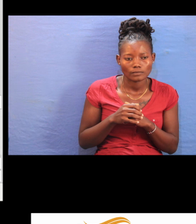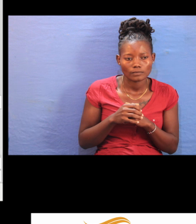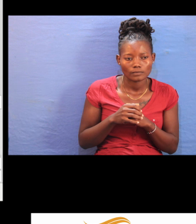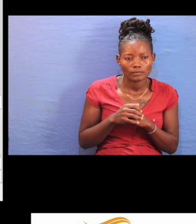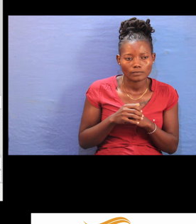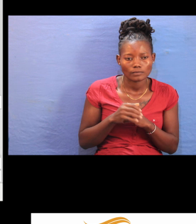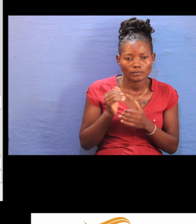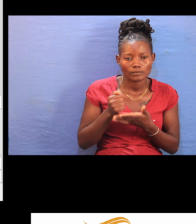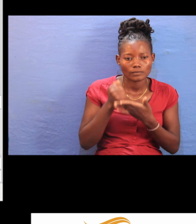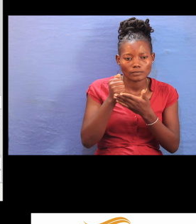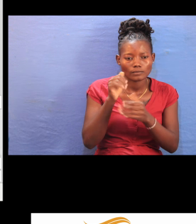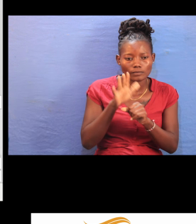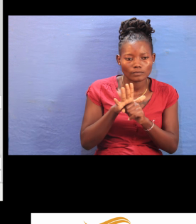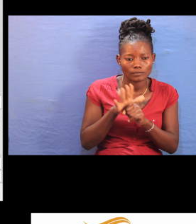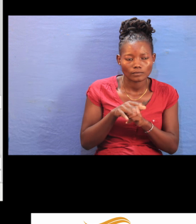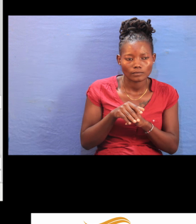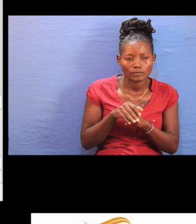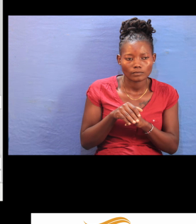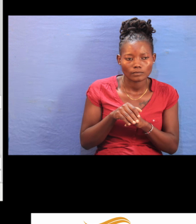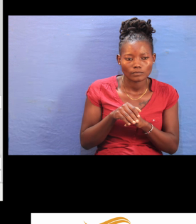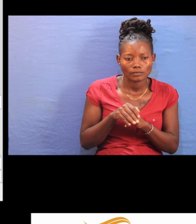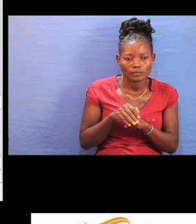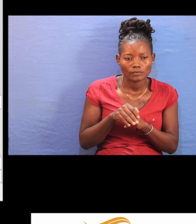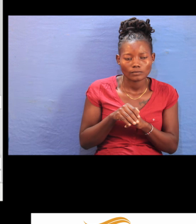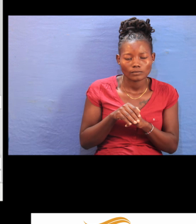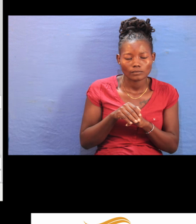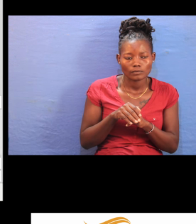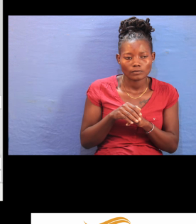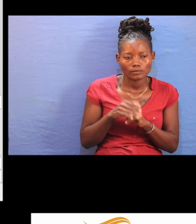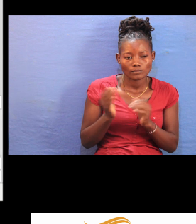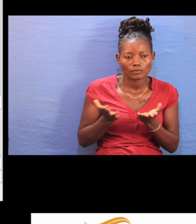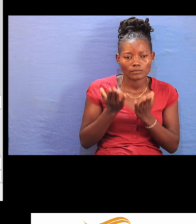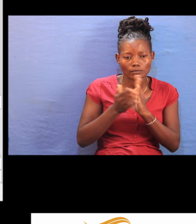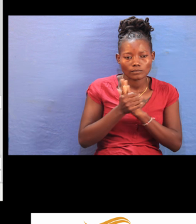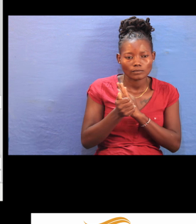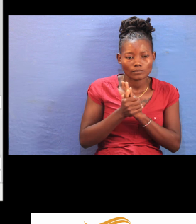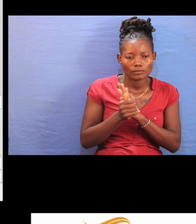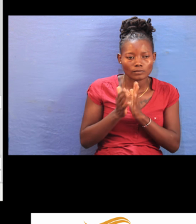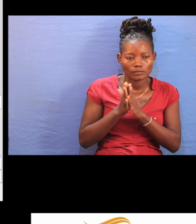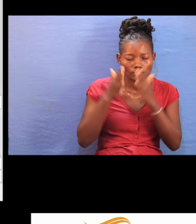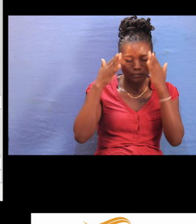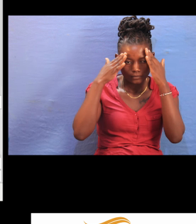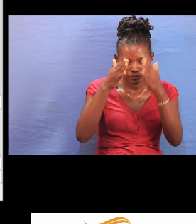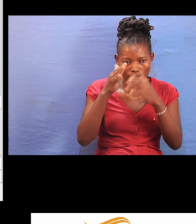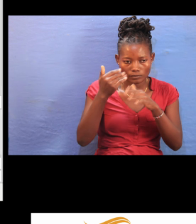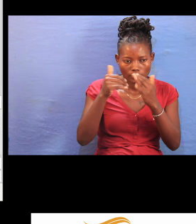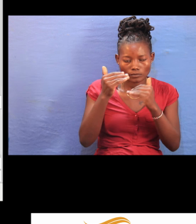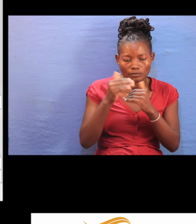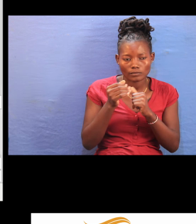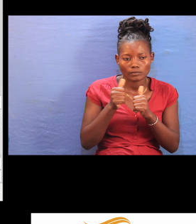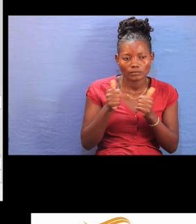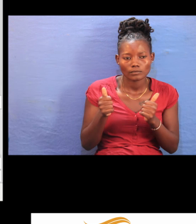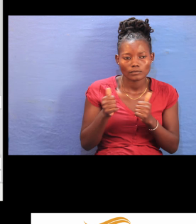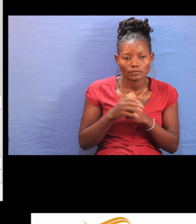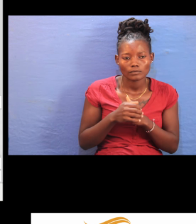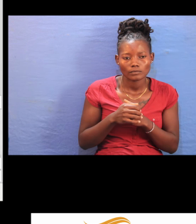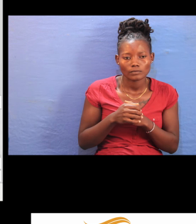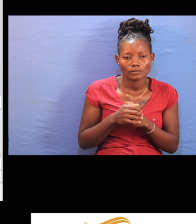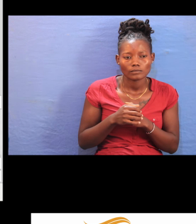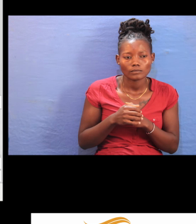It helps to direct attention to the important elements of the skill, to mobilize the performer's effort,